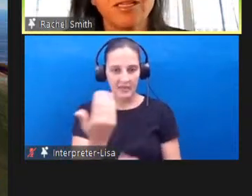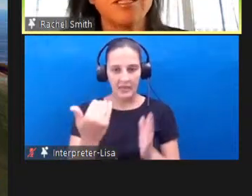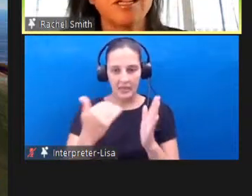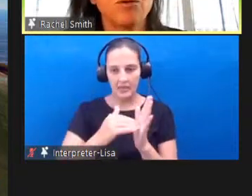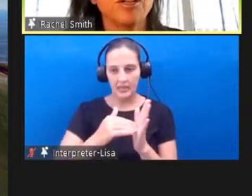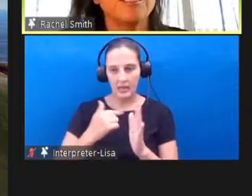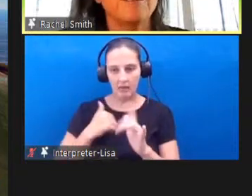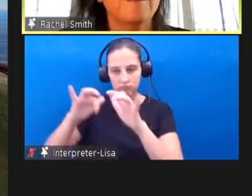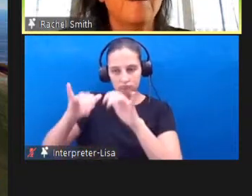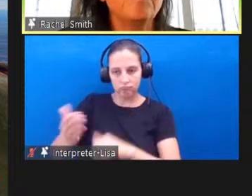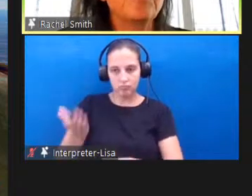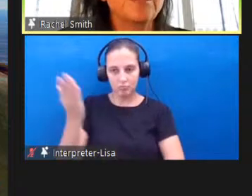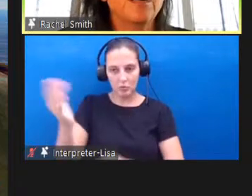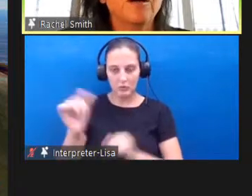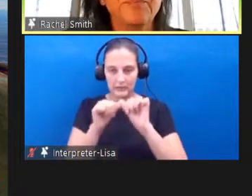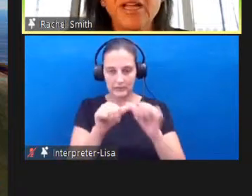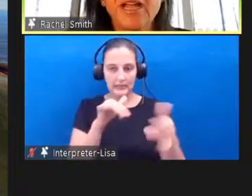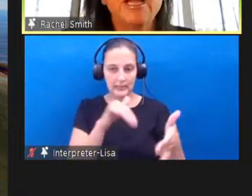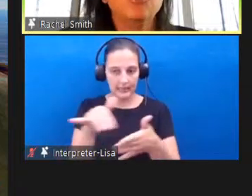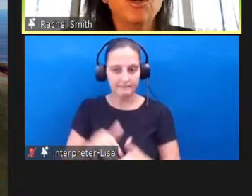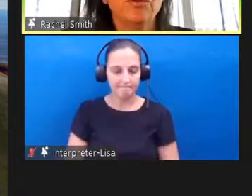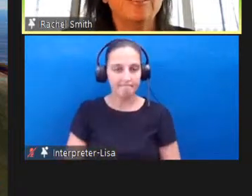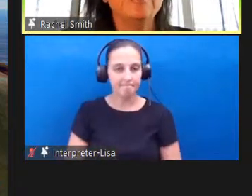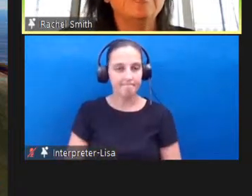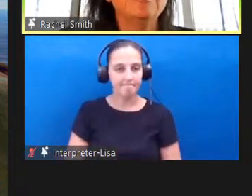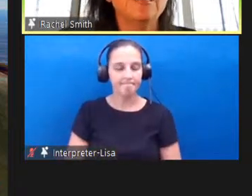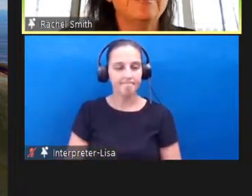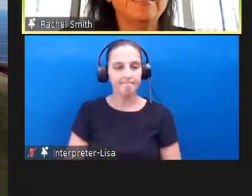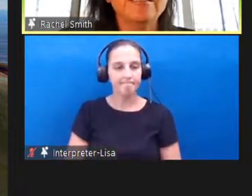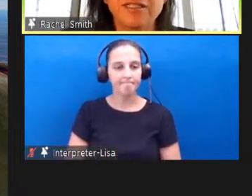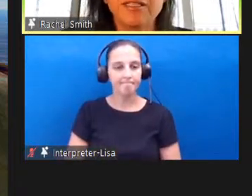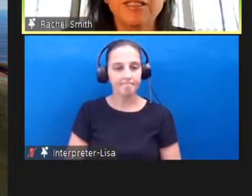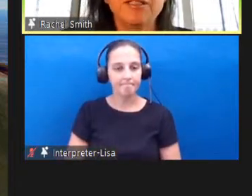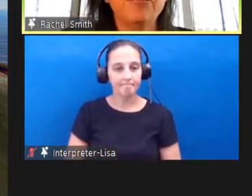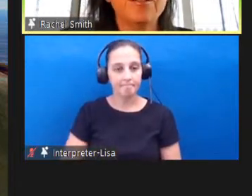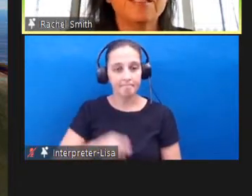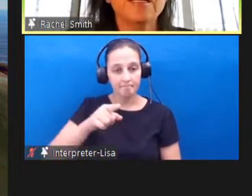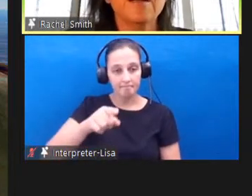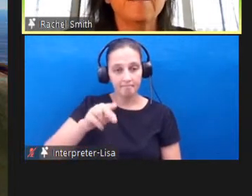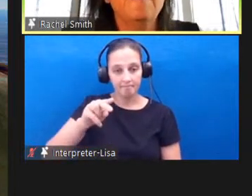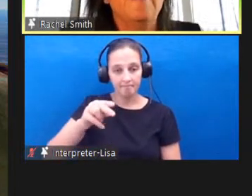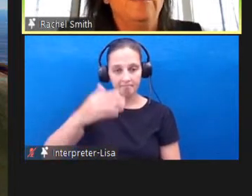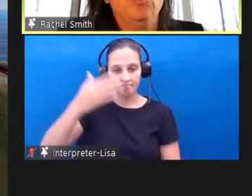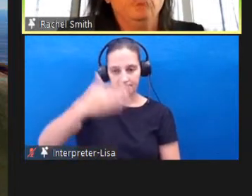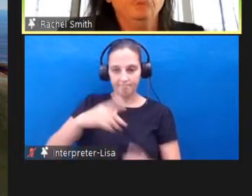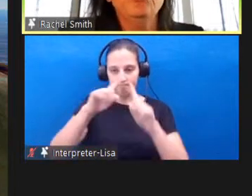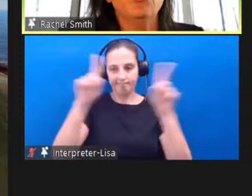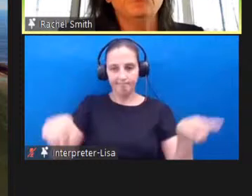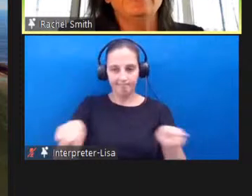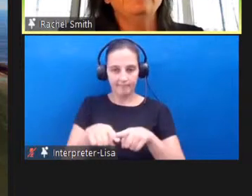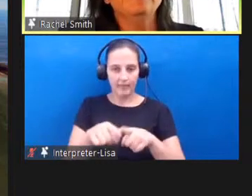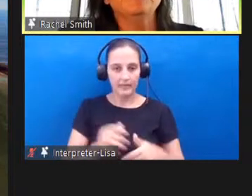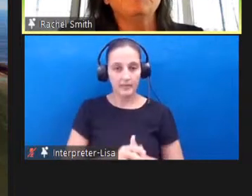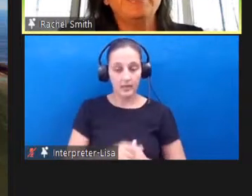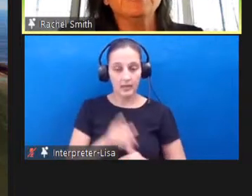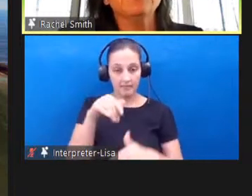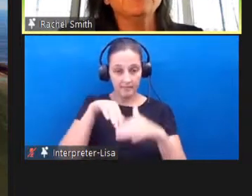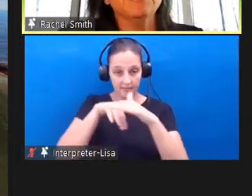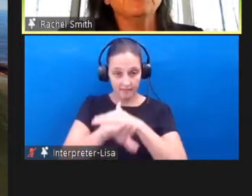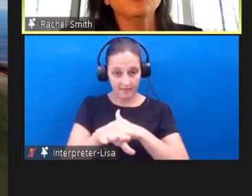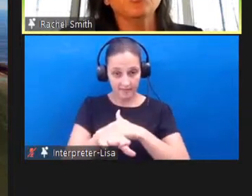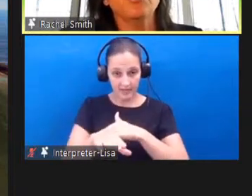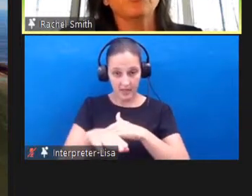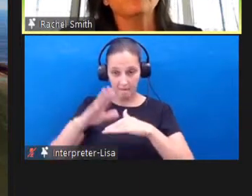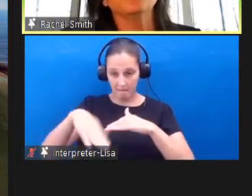in to continue our study now. So this is NASA's, this is in front of the sign. When you go in, this is the base